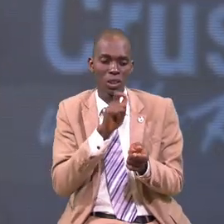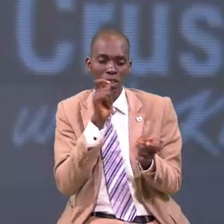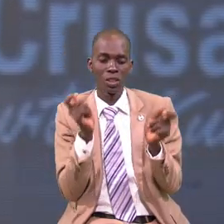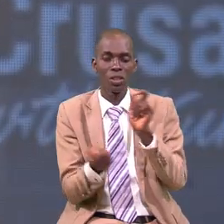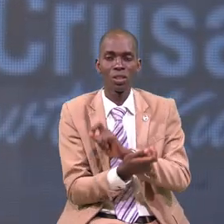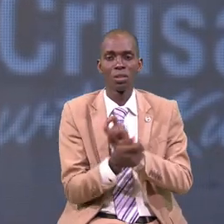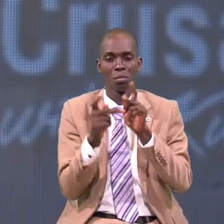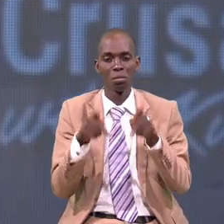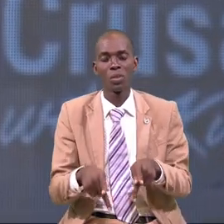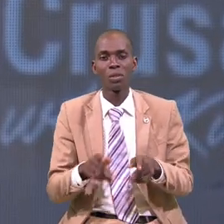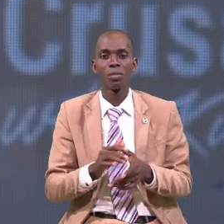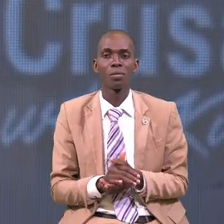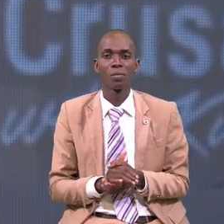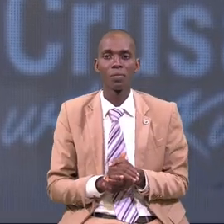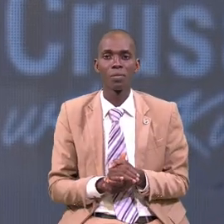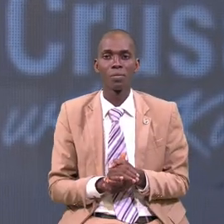transformed.